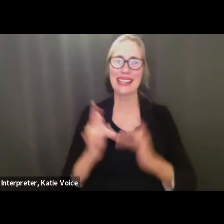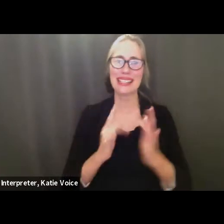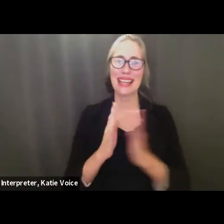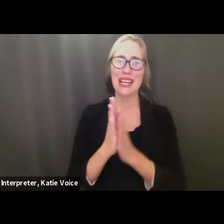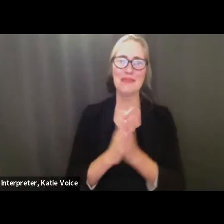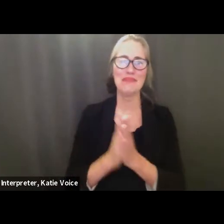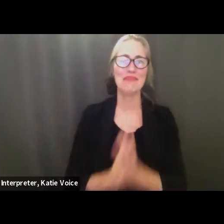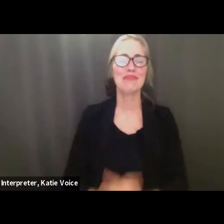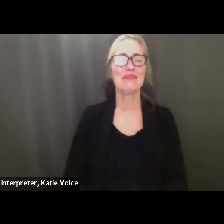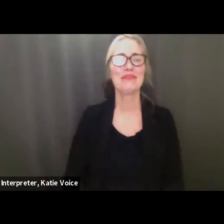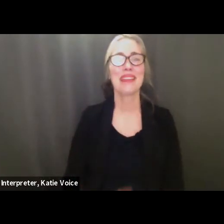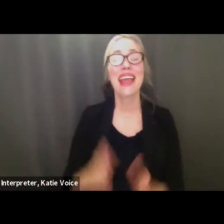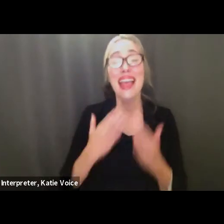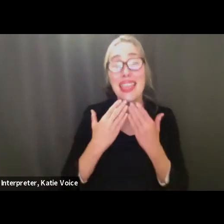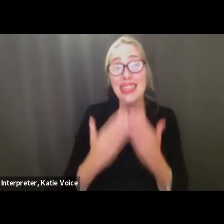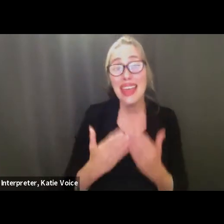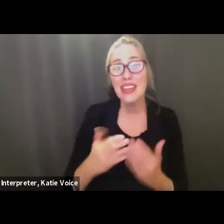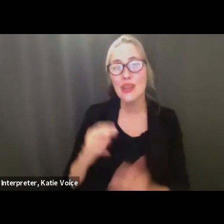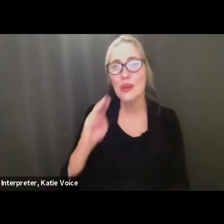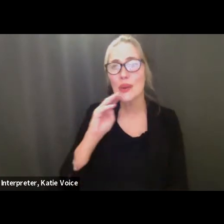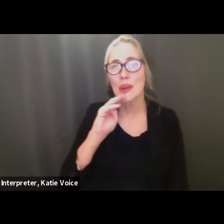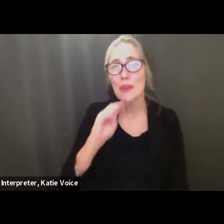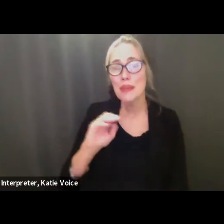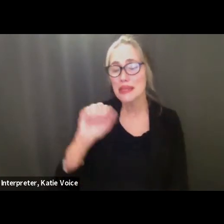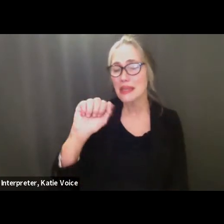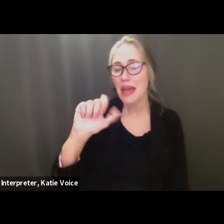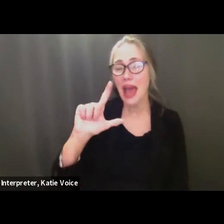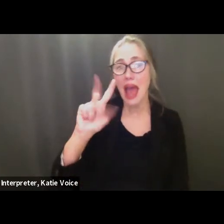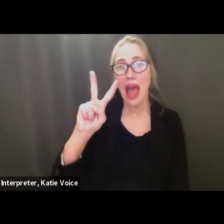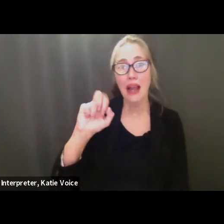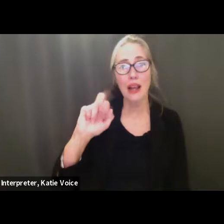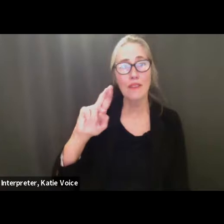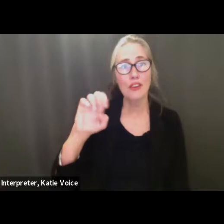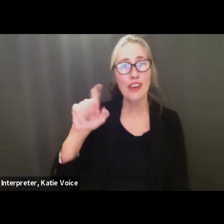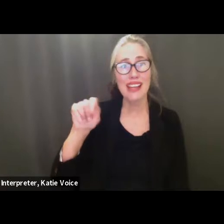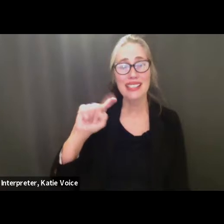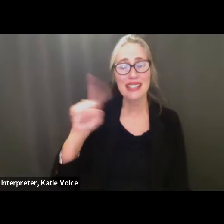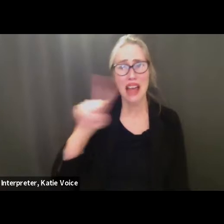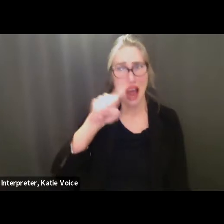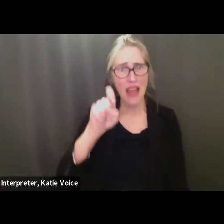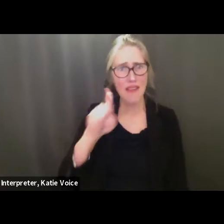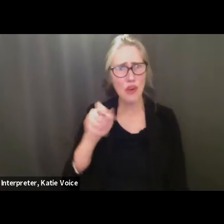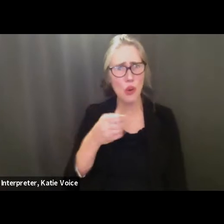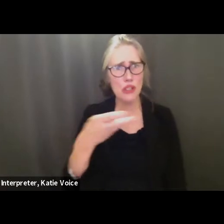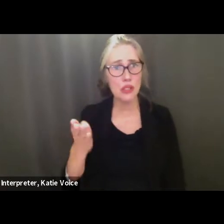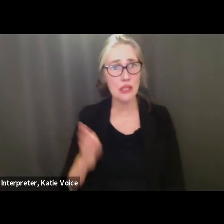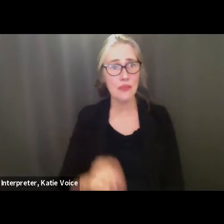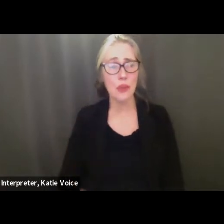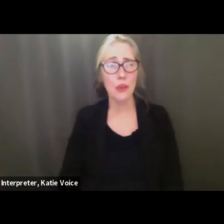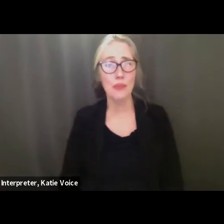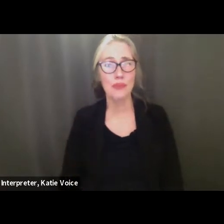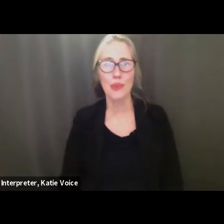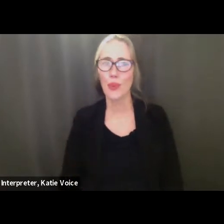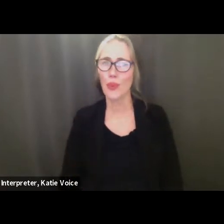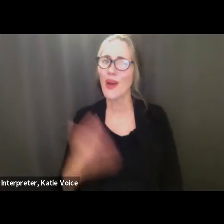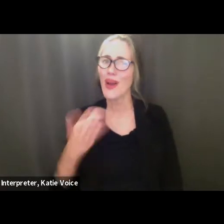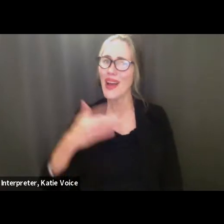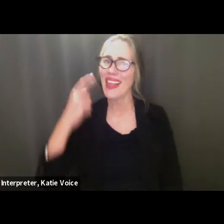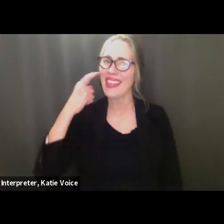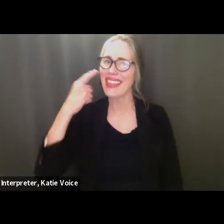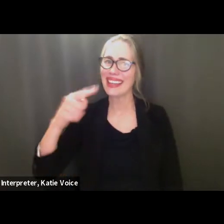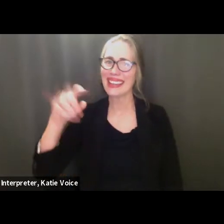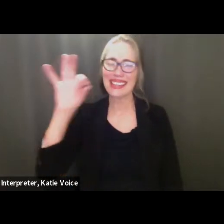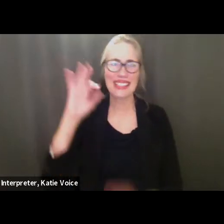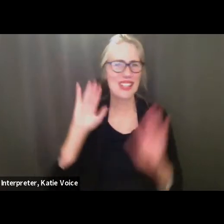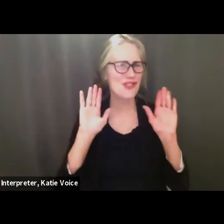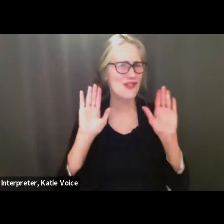Thank you. Ms. Alvarez. Yes, a couple of questions. I think this is great. The sustainability, of